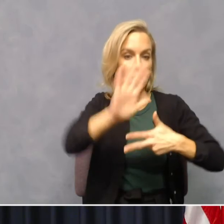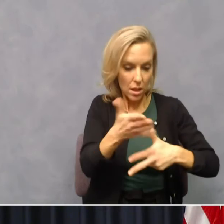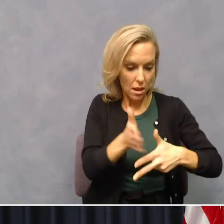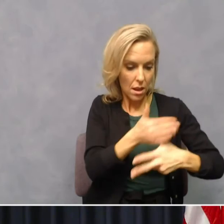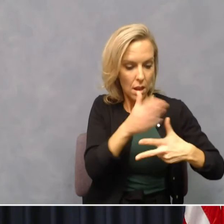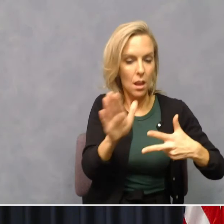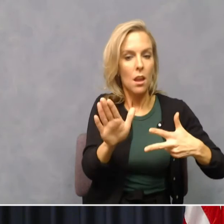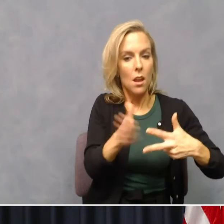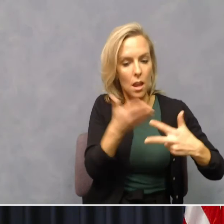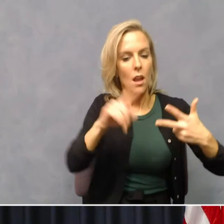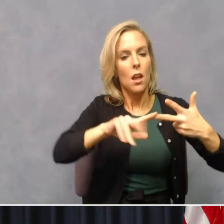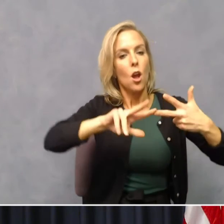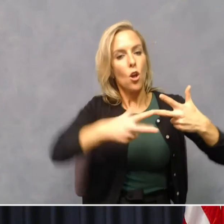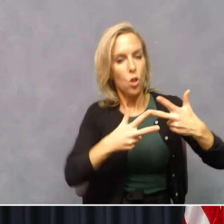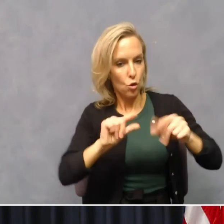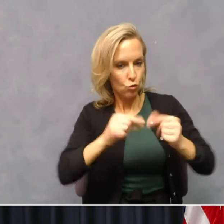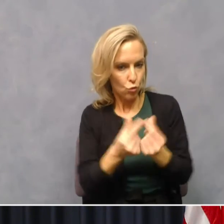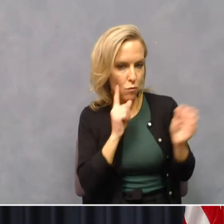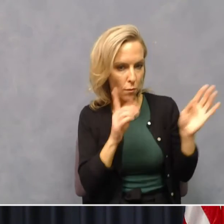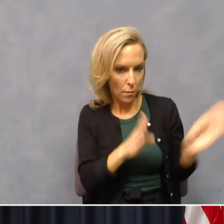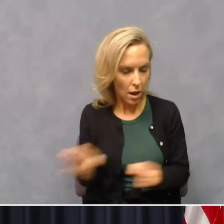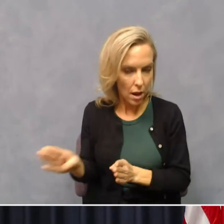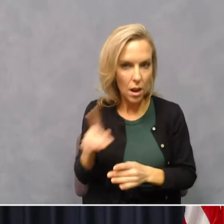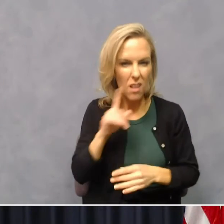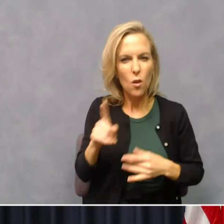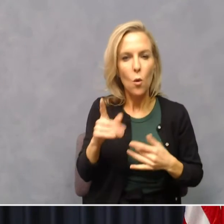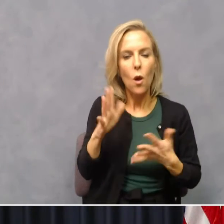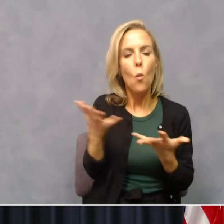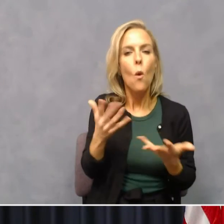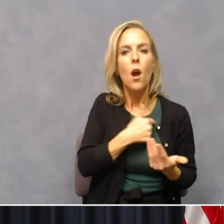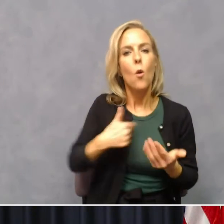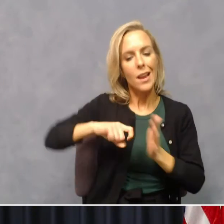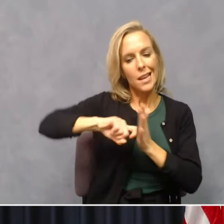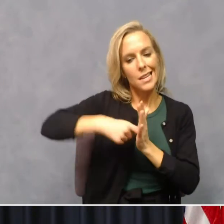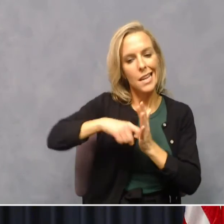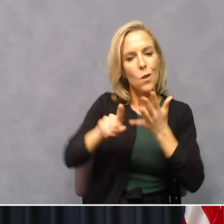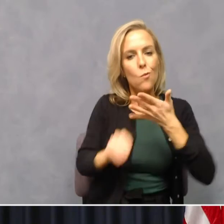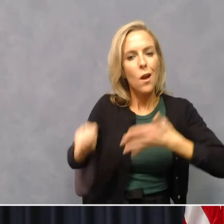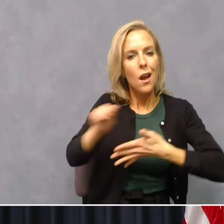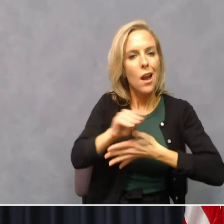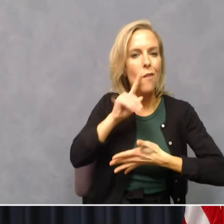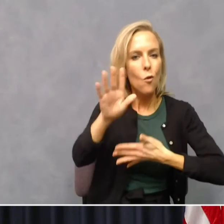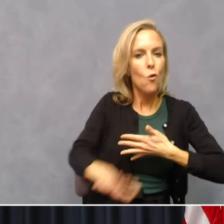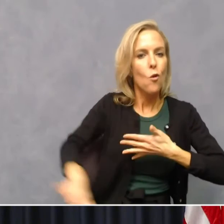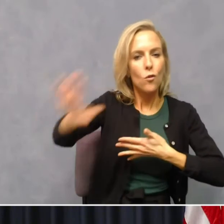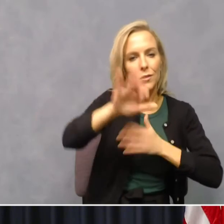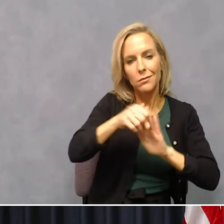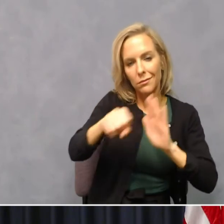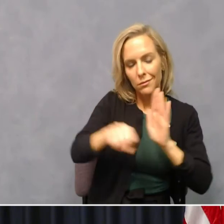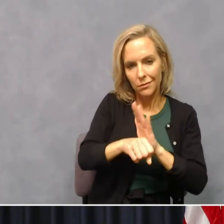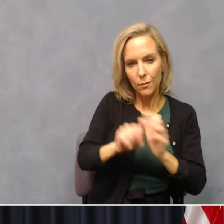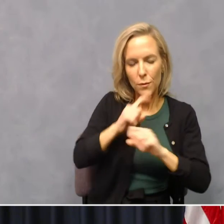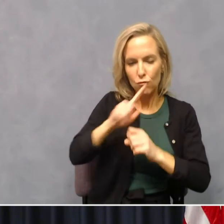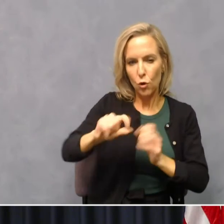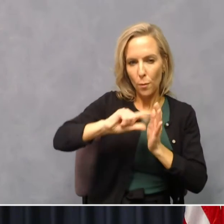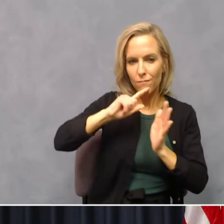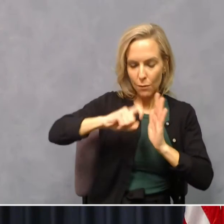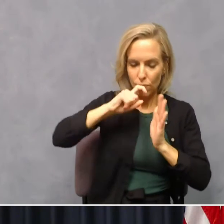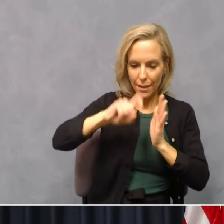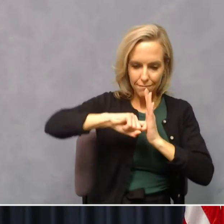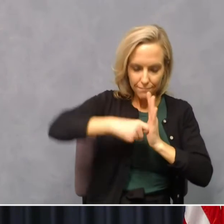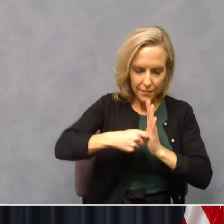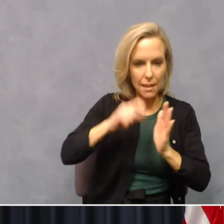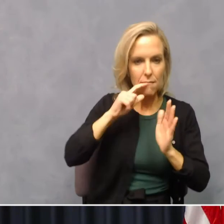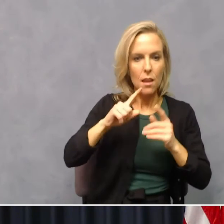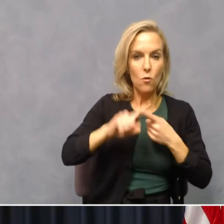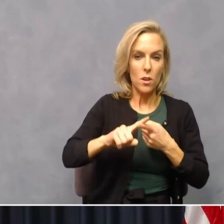that I believe are shared all around the state, and we have an emphasis on preventing deaths and making sure